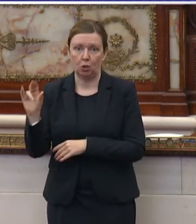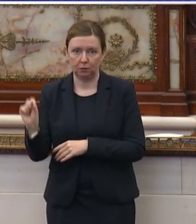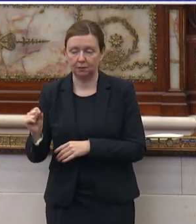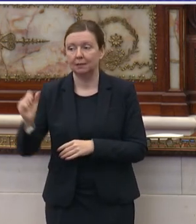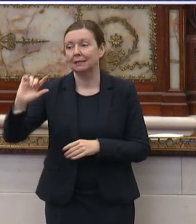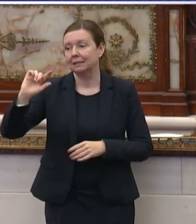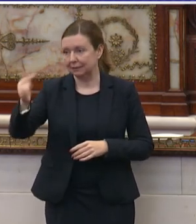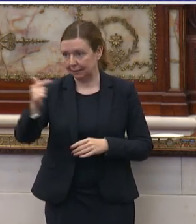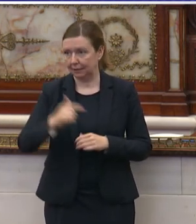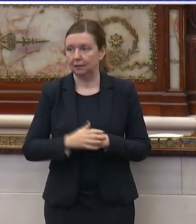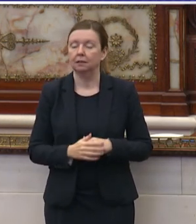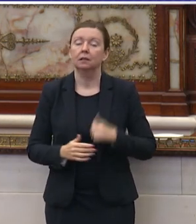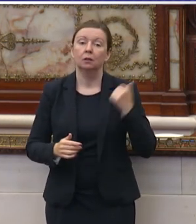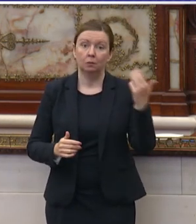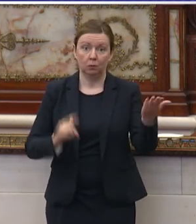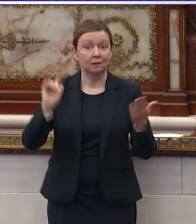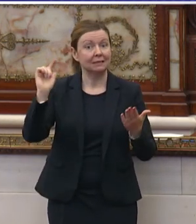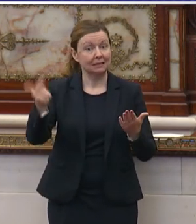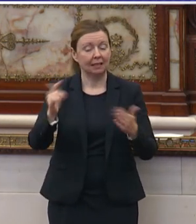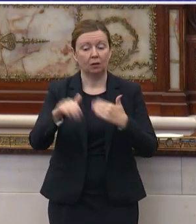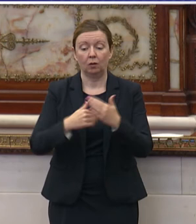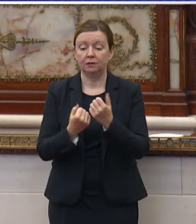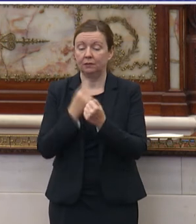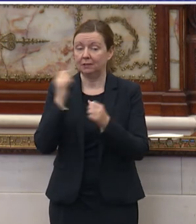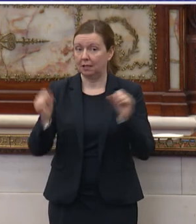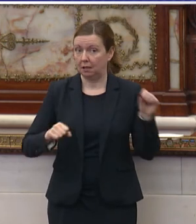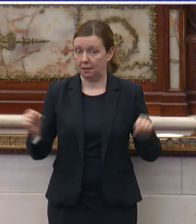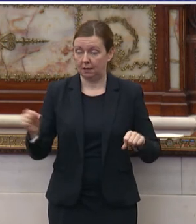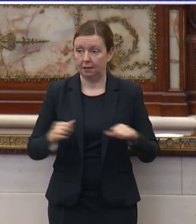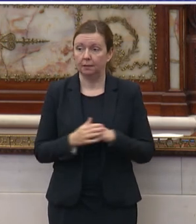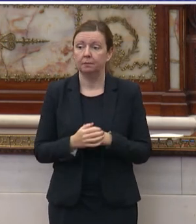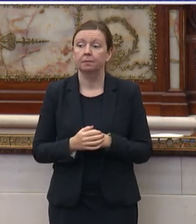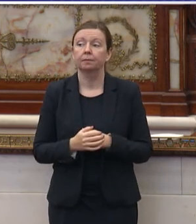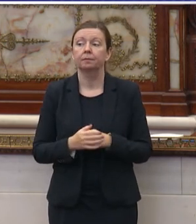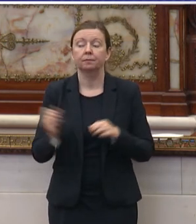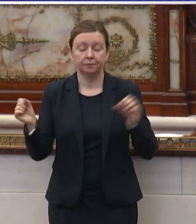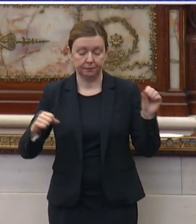Second. It's been moved and properly second. All those in favor indicate by saying aye.